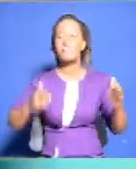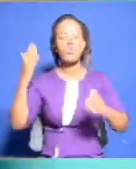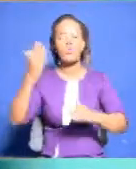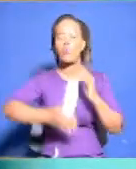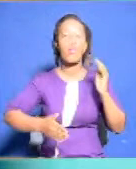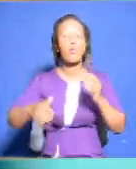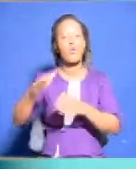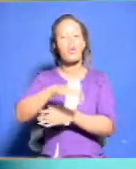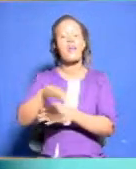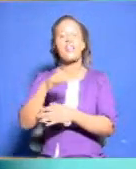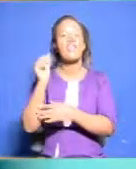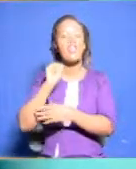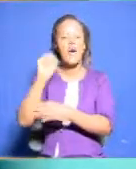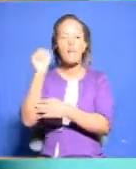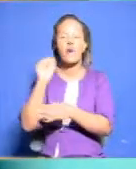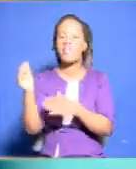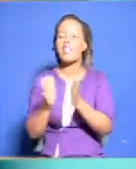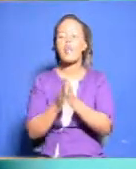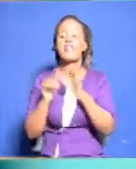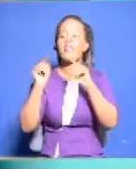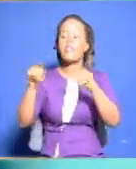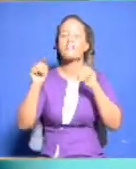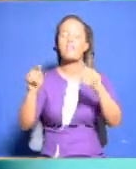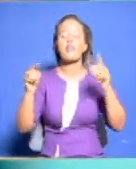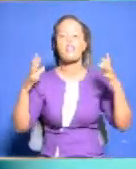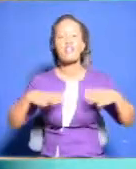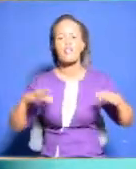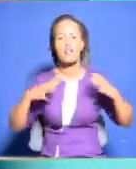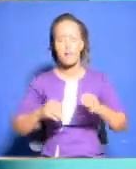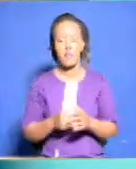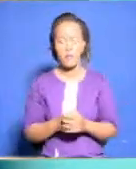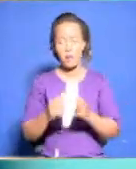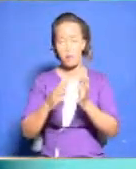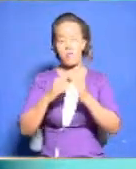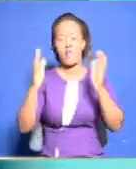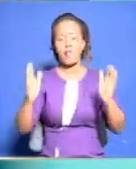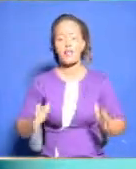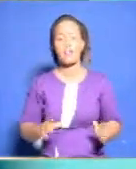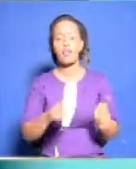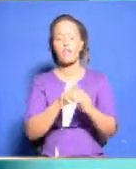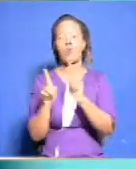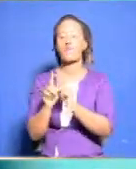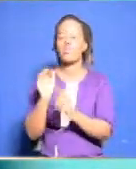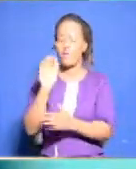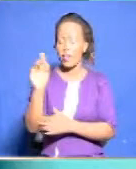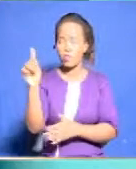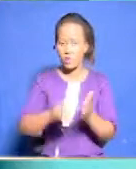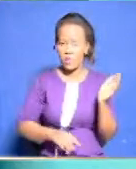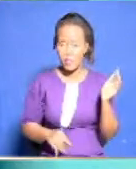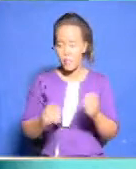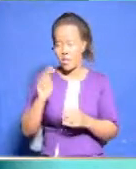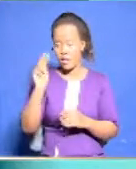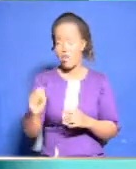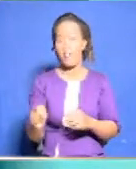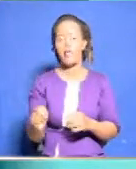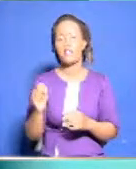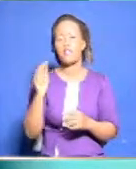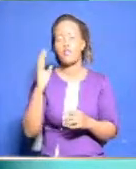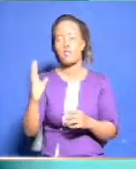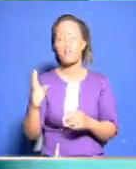politics and stop inciting local communities. The leaders at the same time called on the National Cohesion and Integration